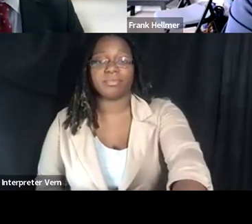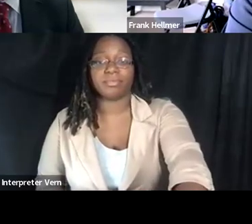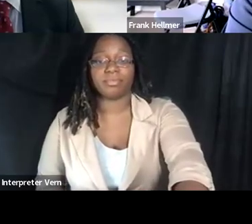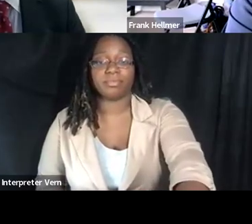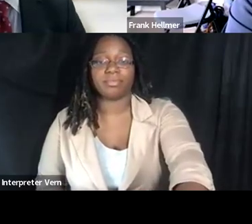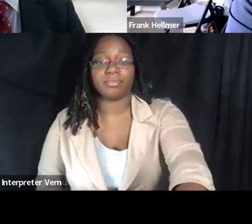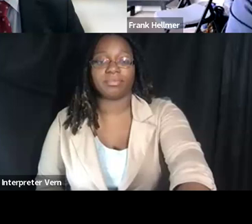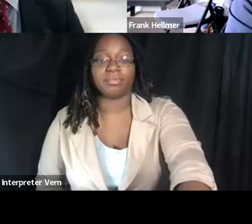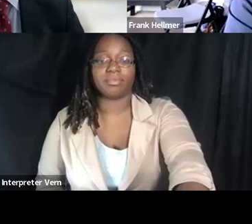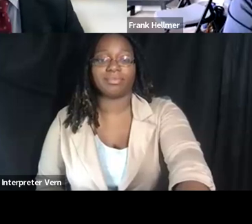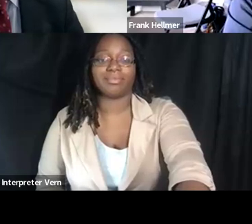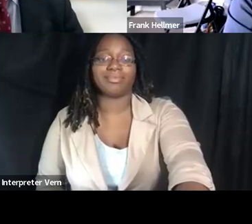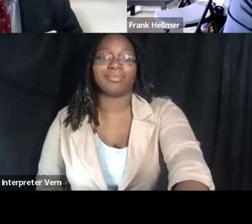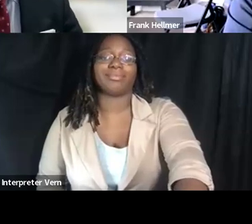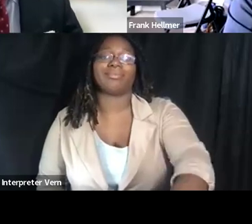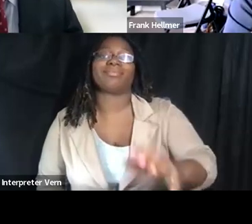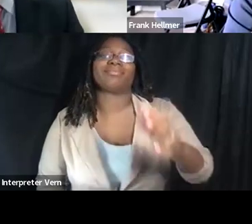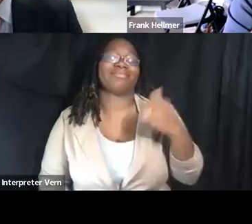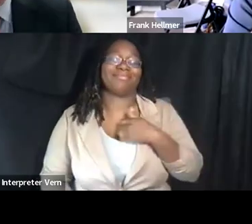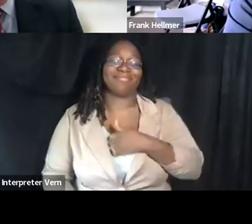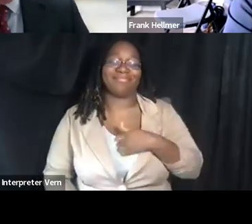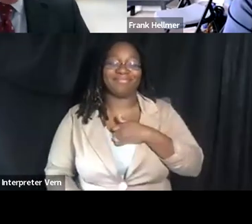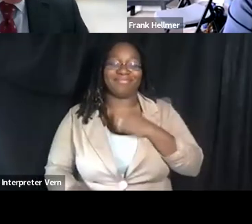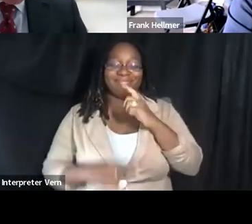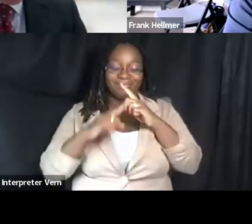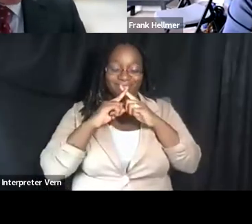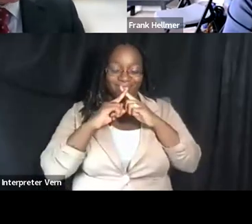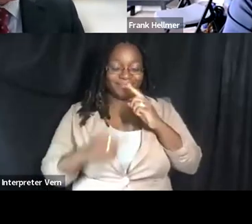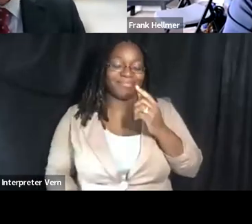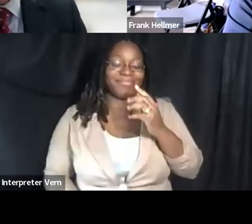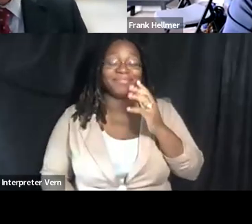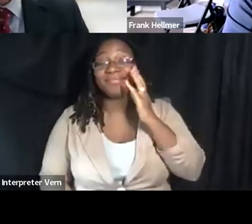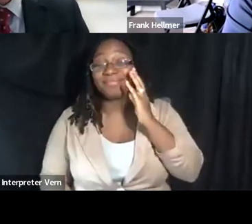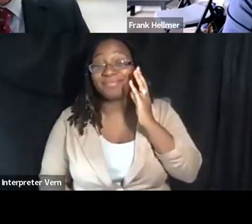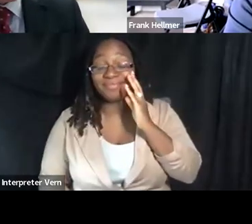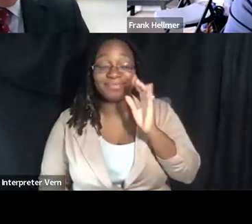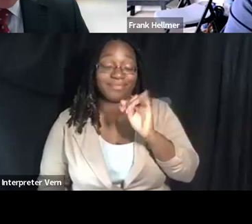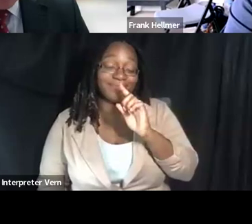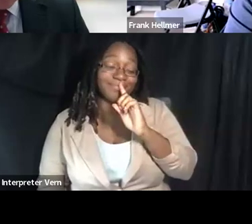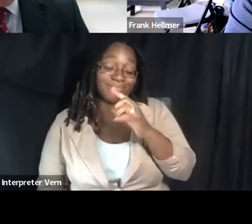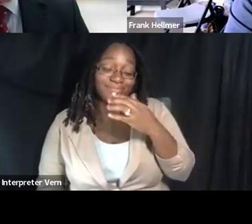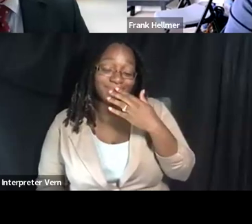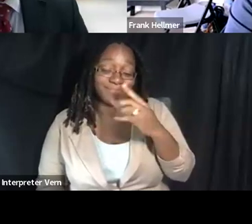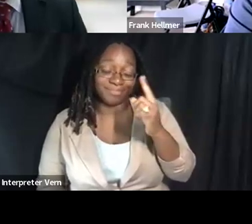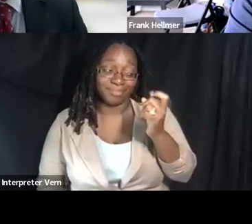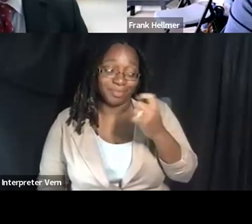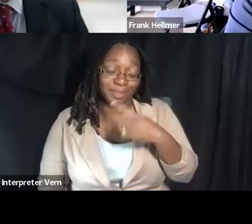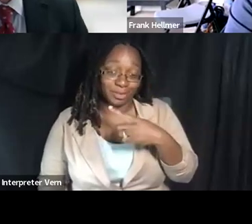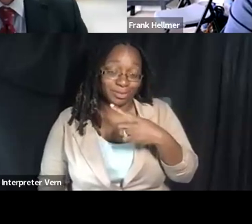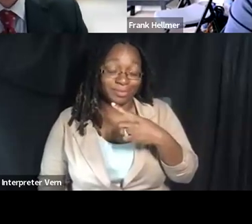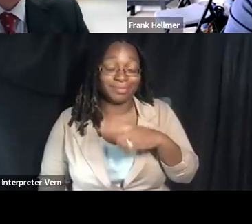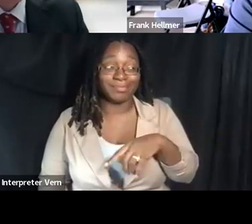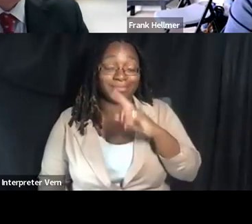Oh, you're mute. Yeah, I'm sorry. No, said, you're okay. You know, that's a really good question because it's